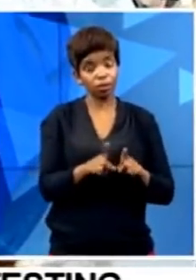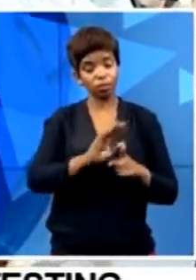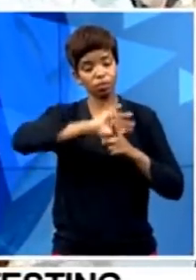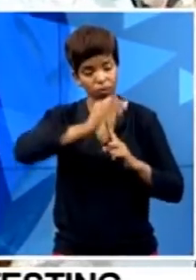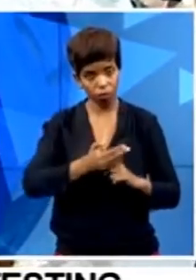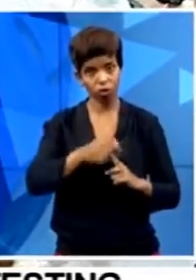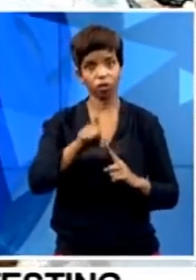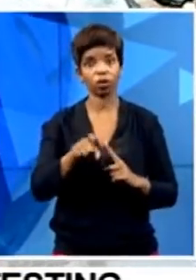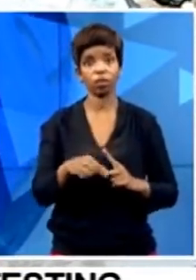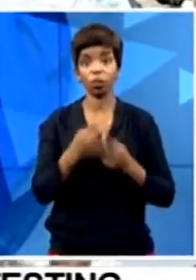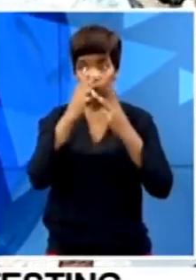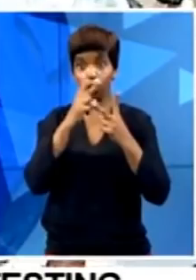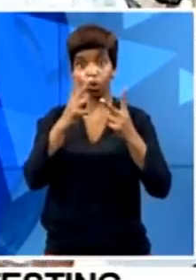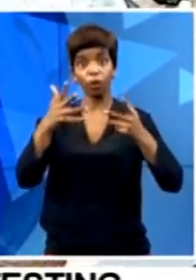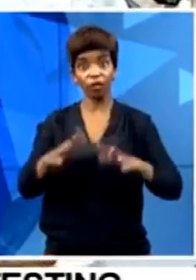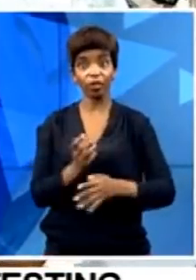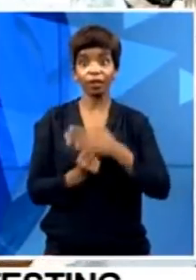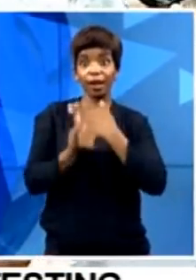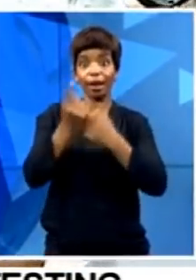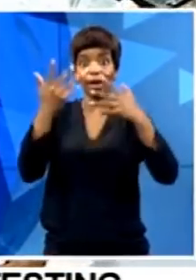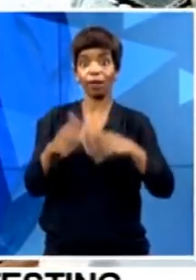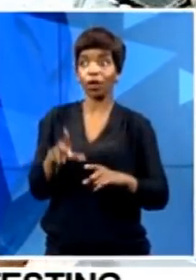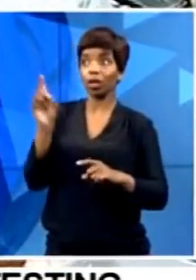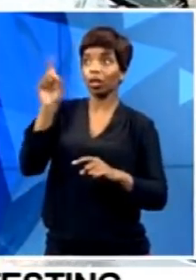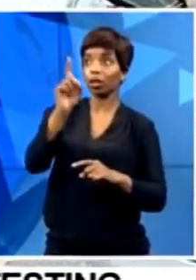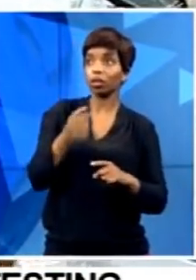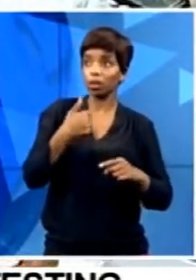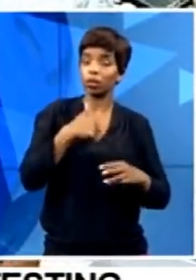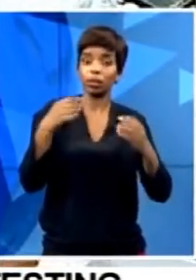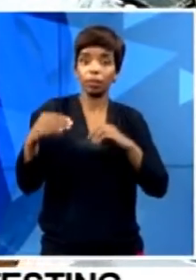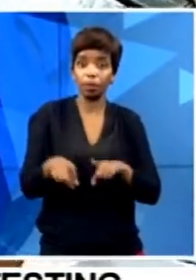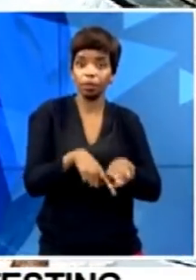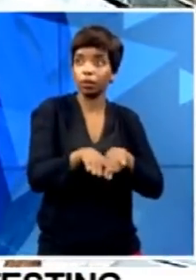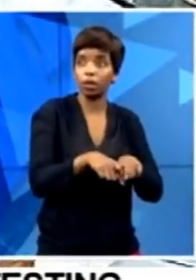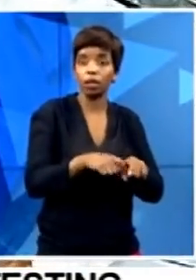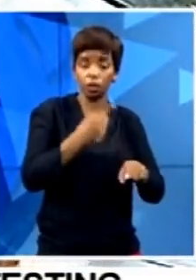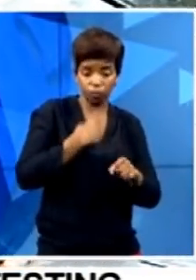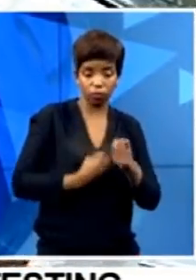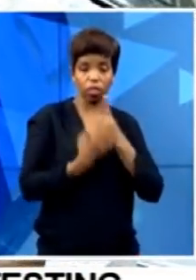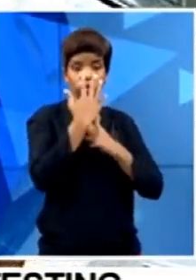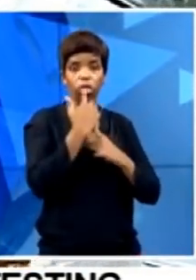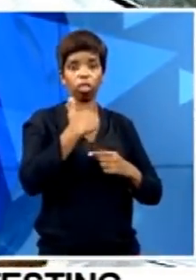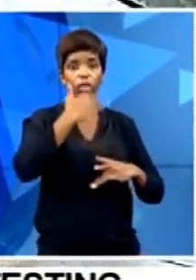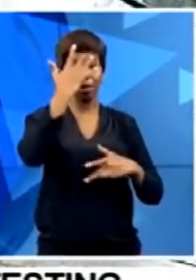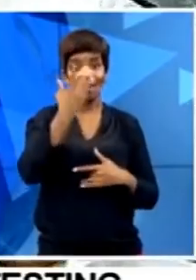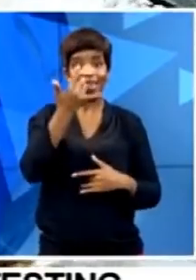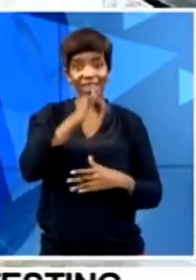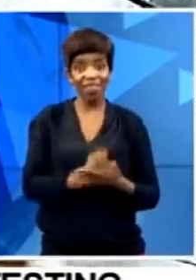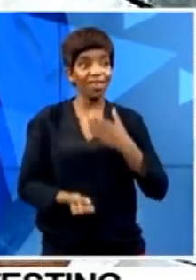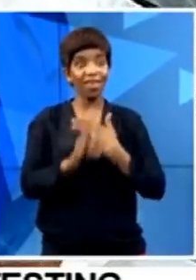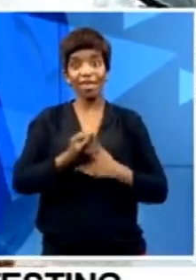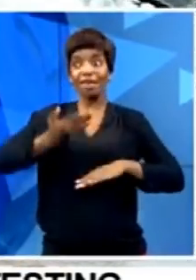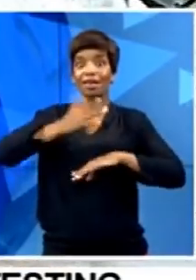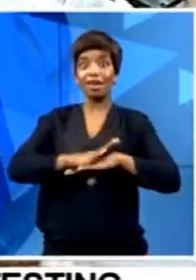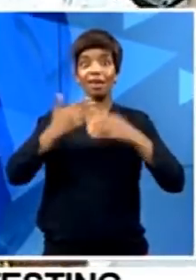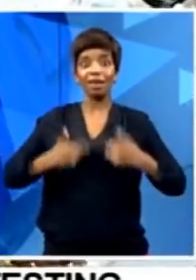also infected in the process. If we can collapse at that, so definitely our systems will be actually disrupted. So we are almost making